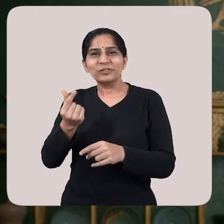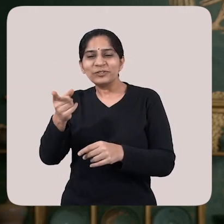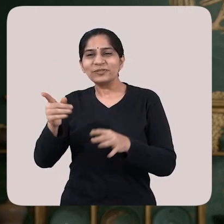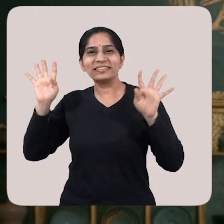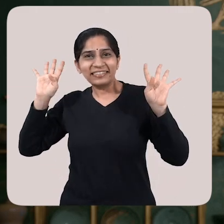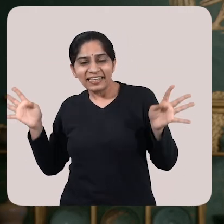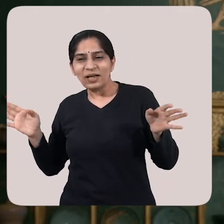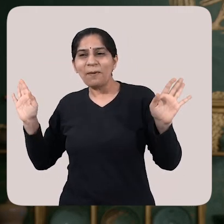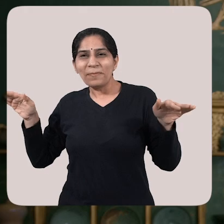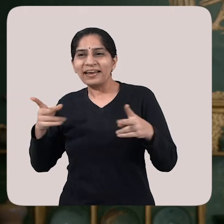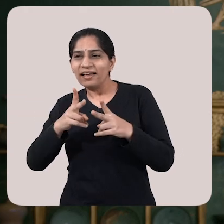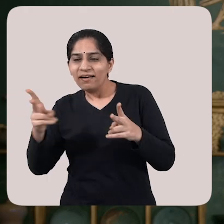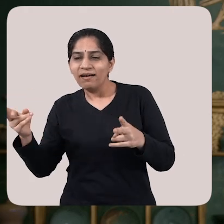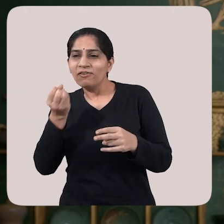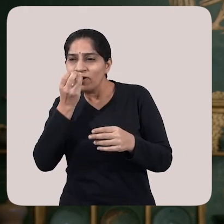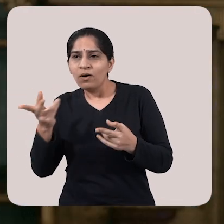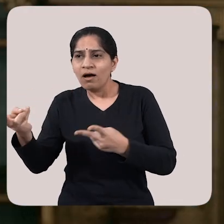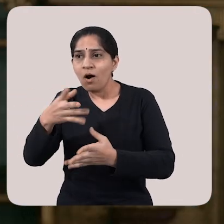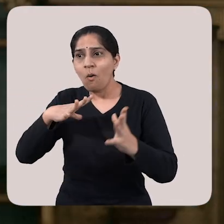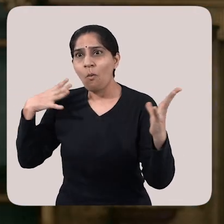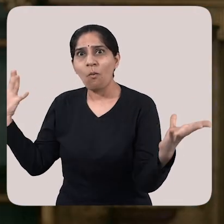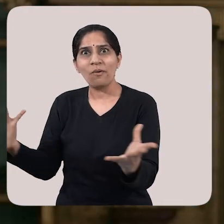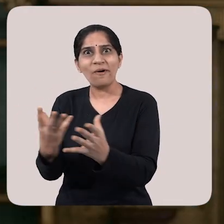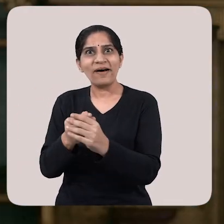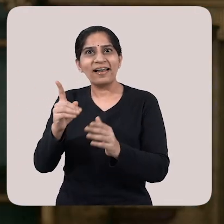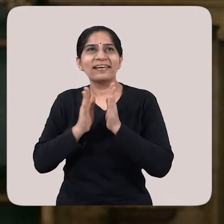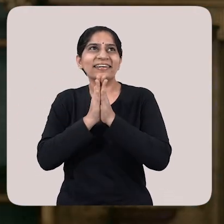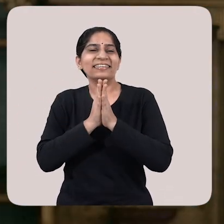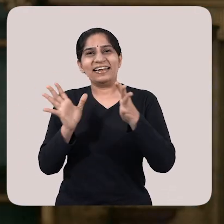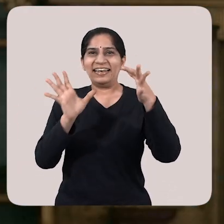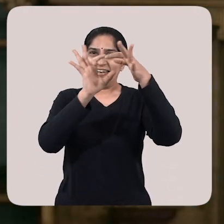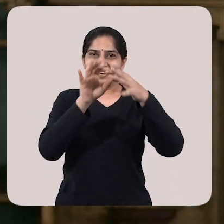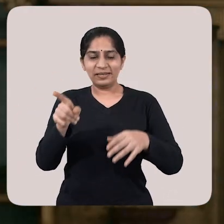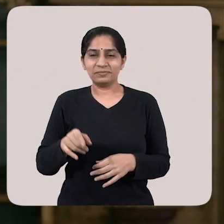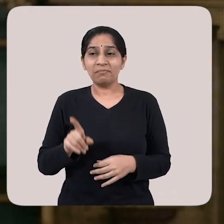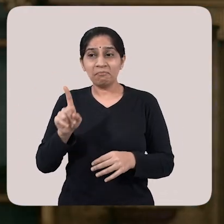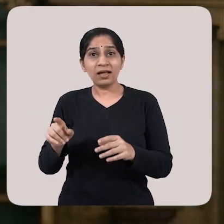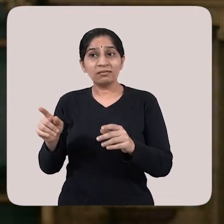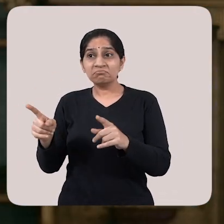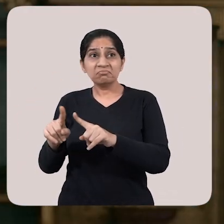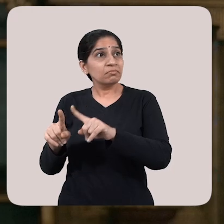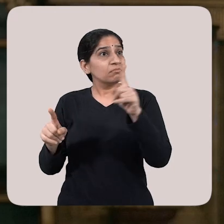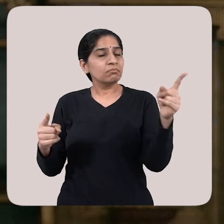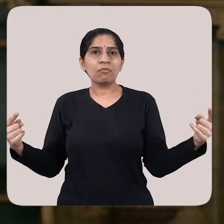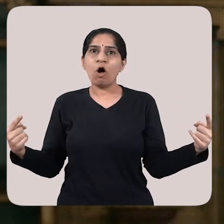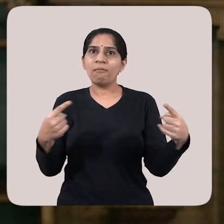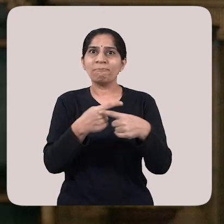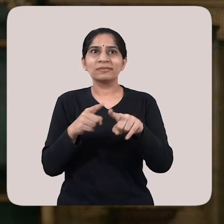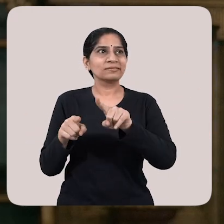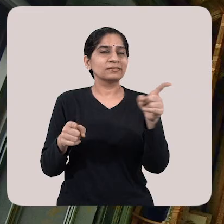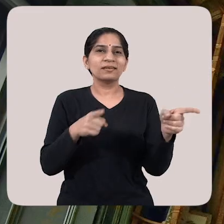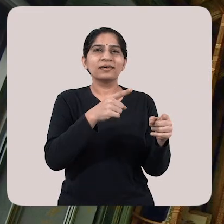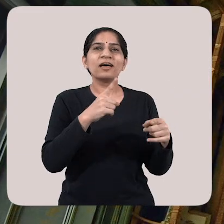creatures within lush landscapes. The peacocks in Whistler's work came to represent quite the